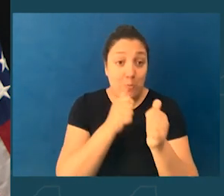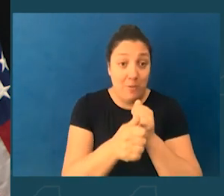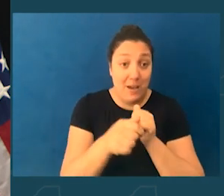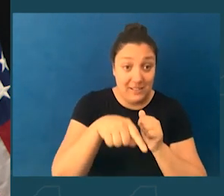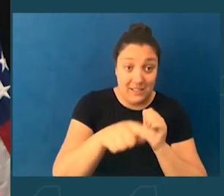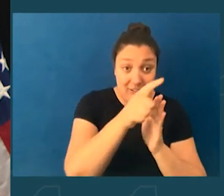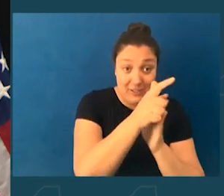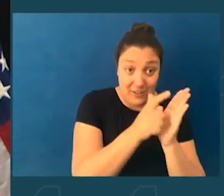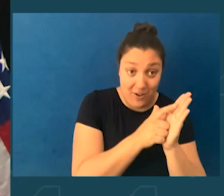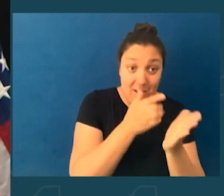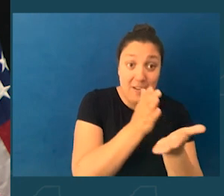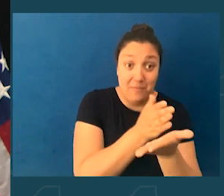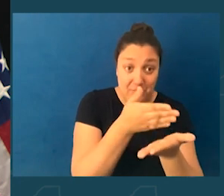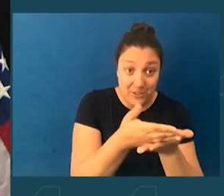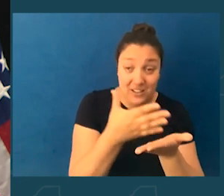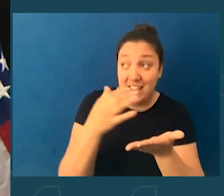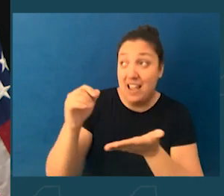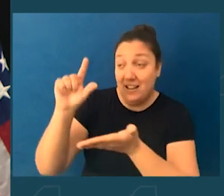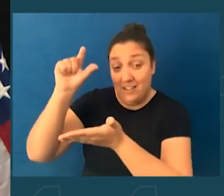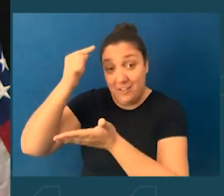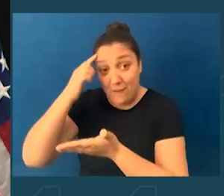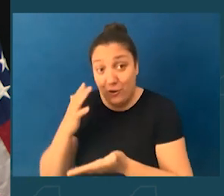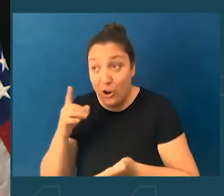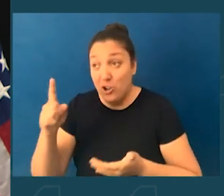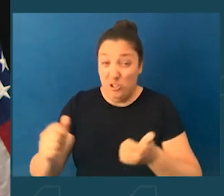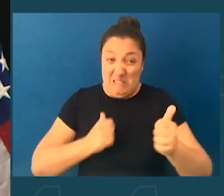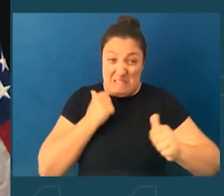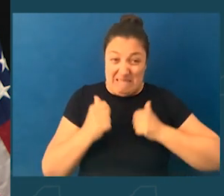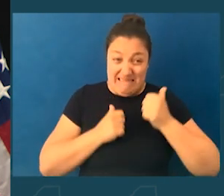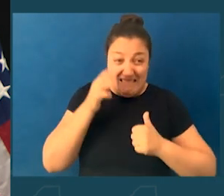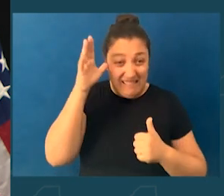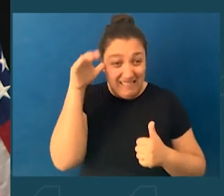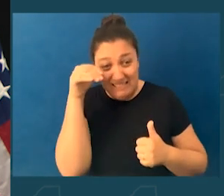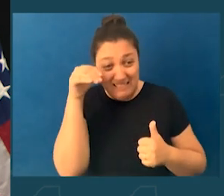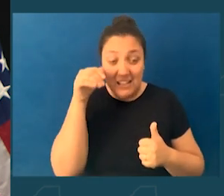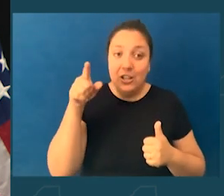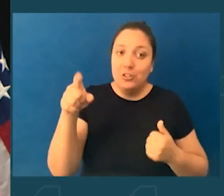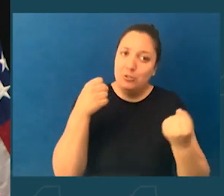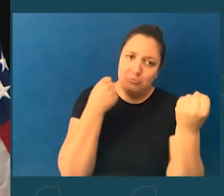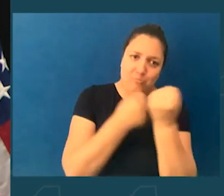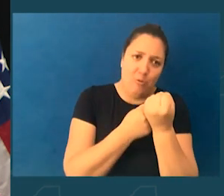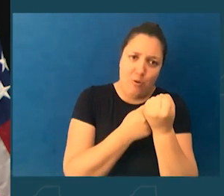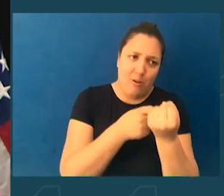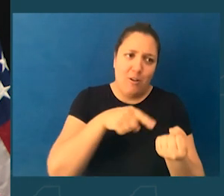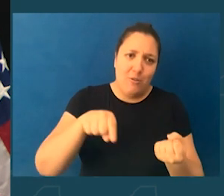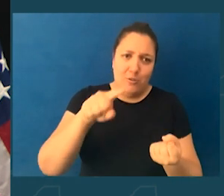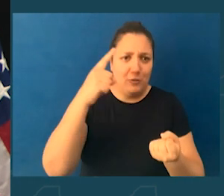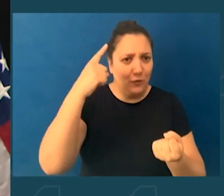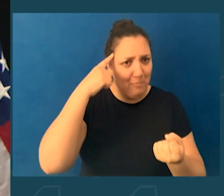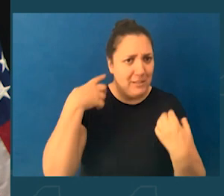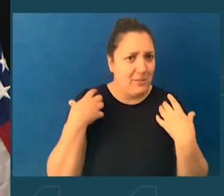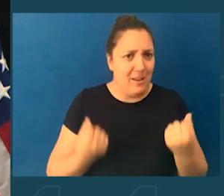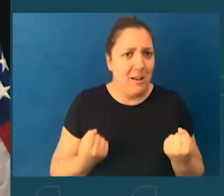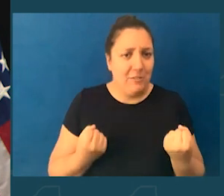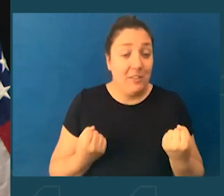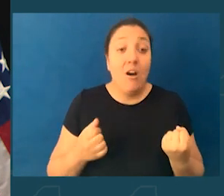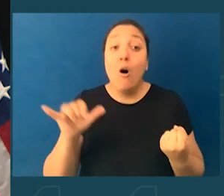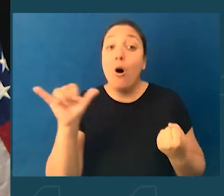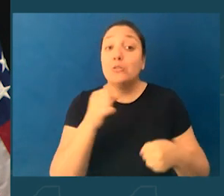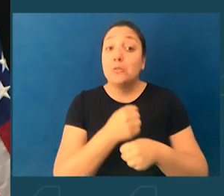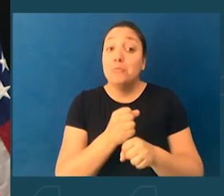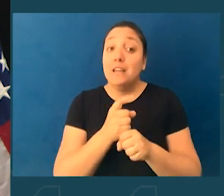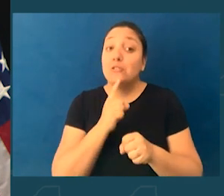for all of their leadership and tenacity, for fighting for the mental health needs of individuals and families, and for helping to make mental health for all